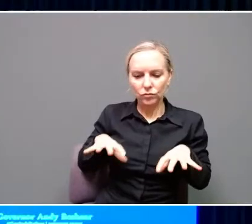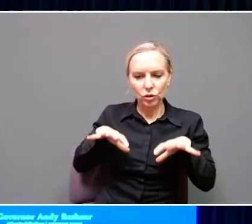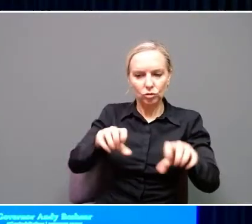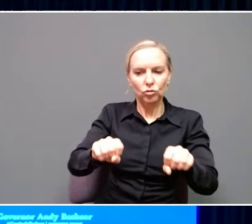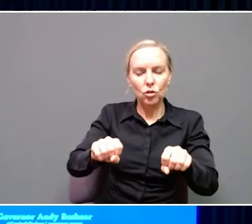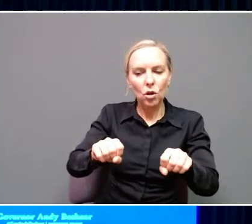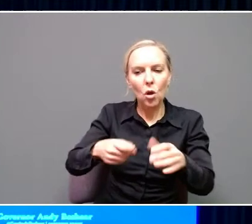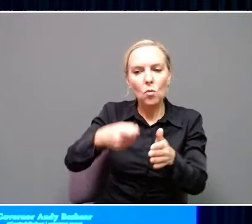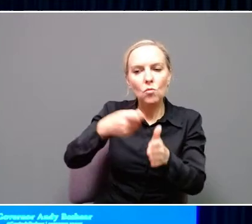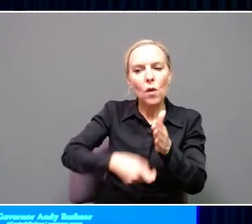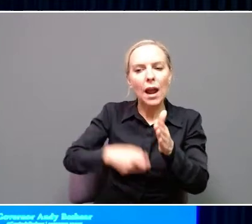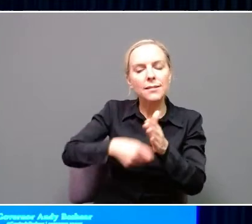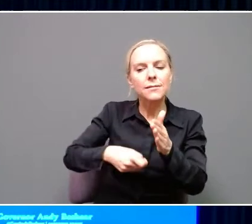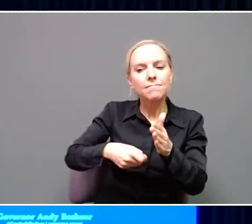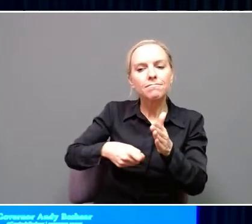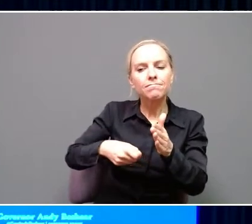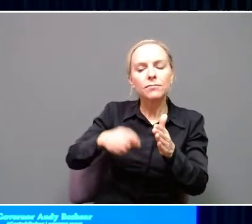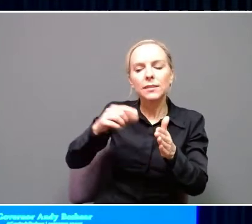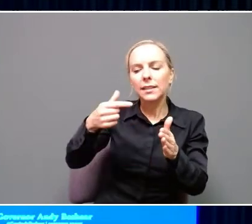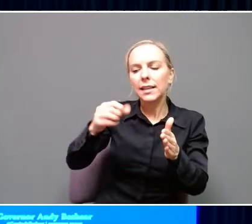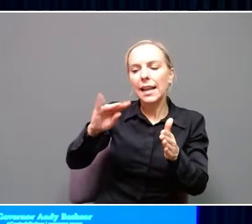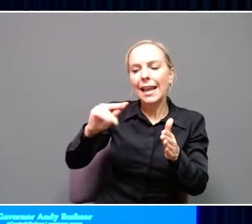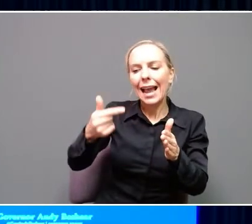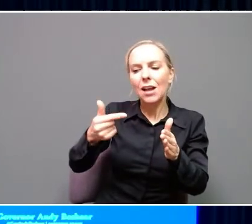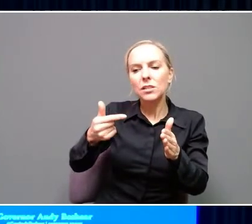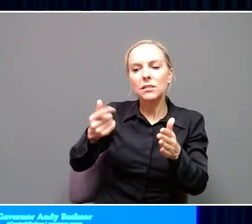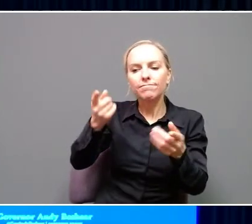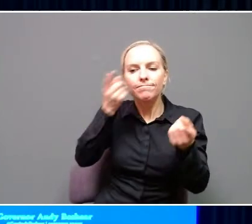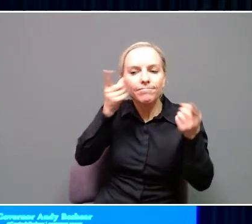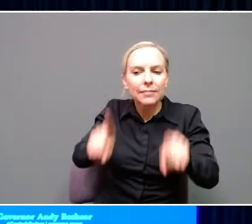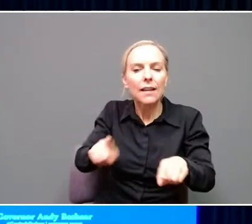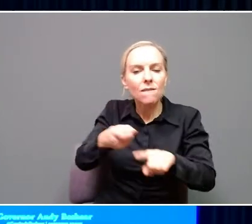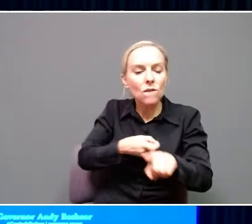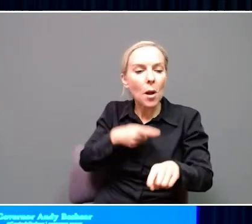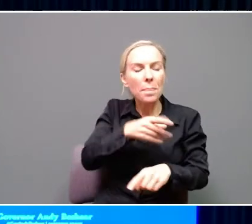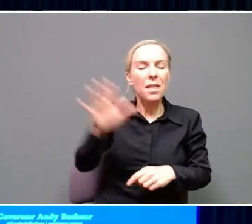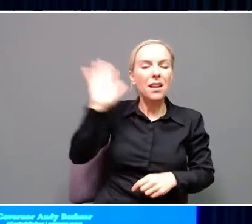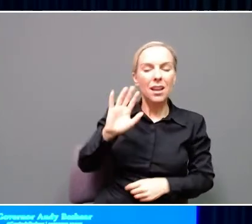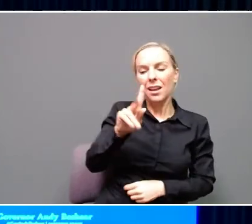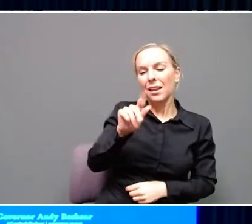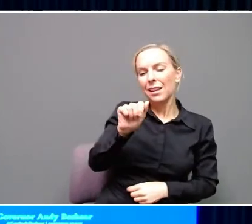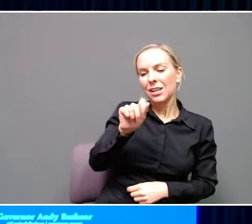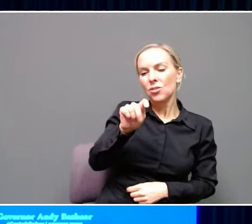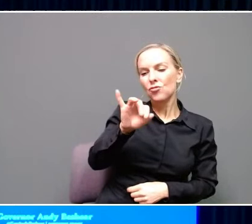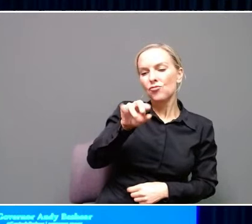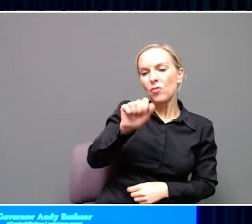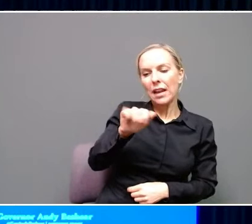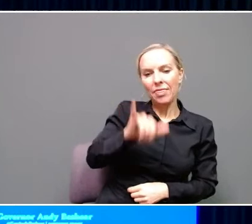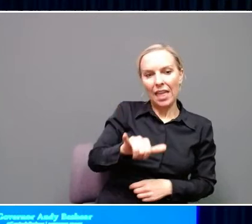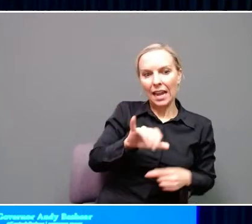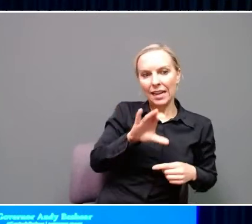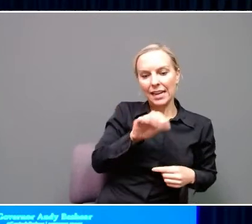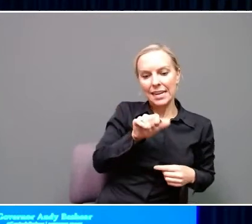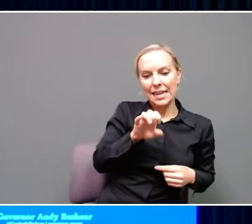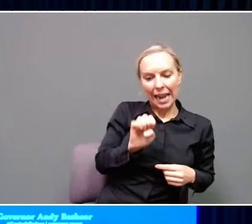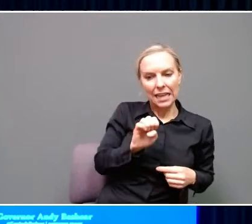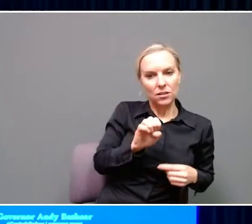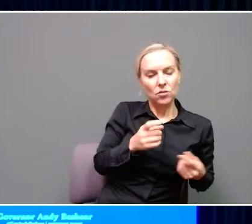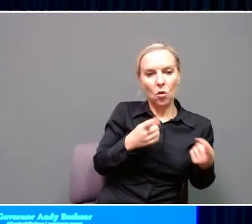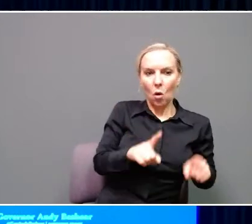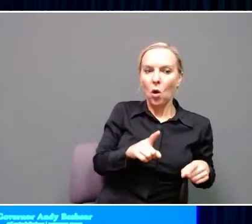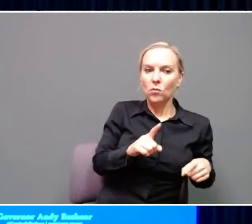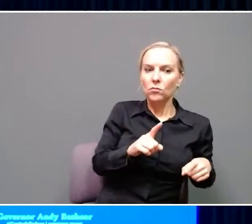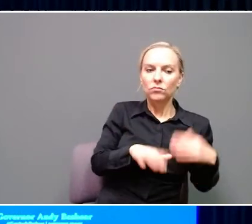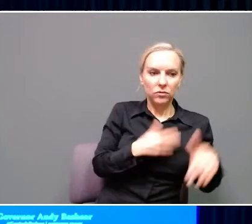gouging settlement that ultimately came from Katrina. That case had been going on for a while. There have been other cases